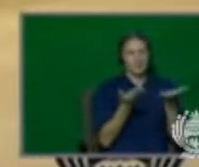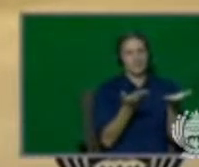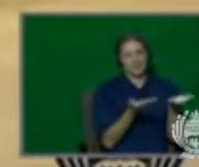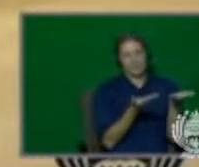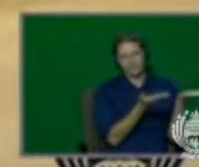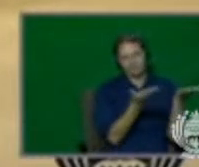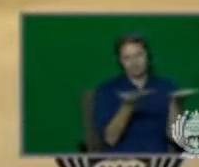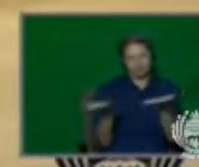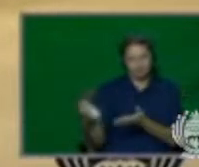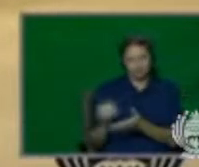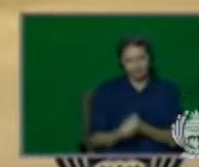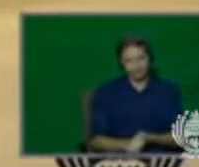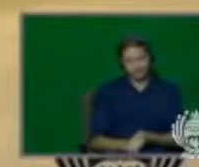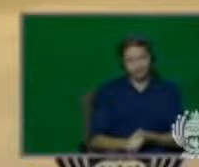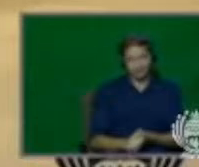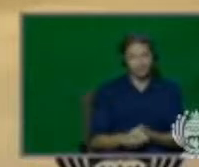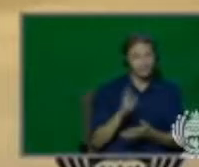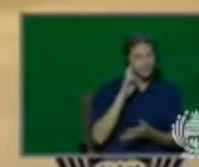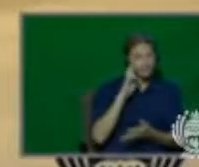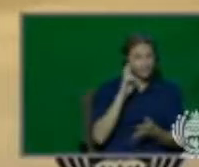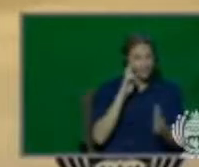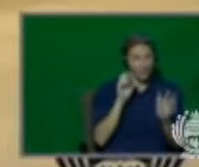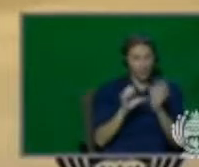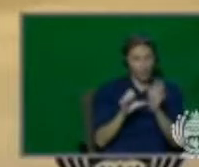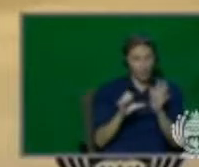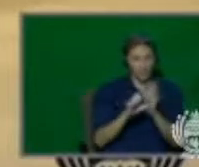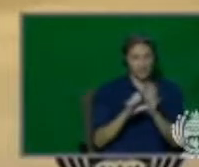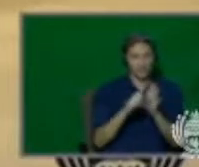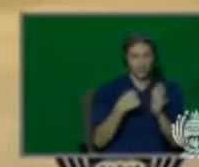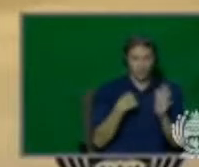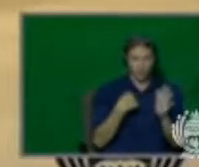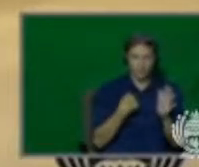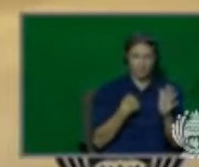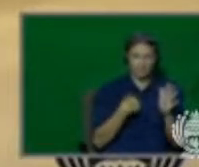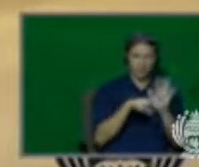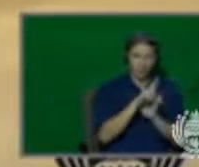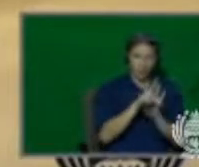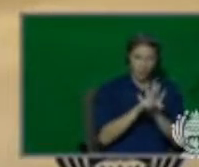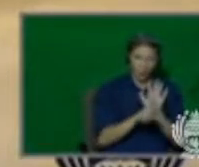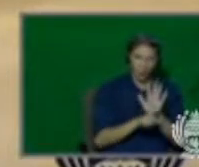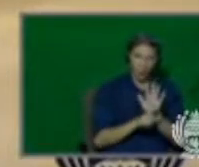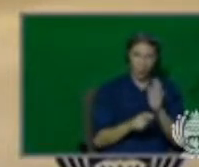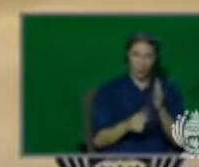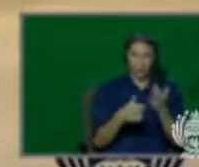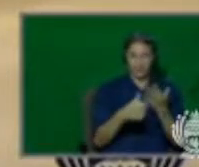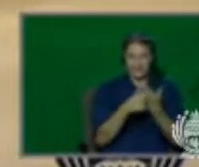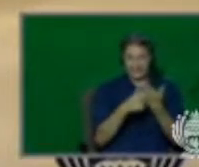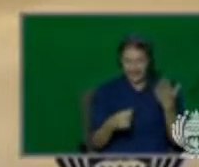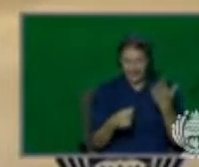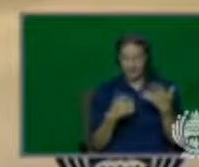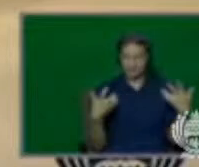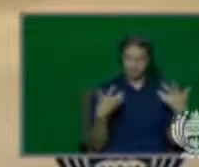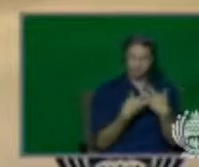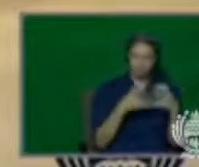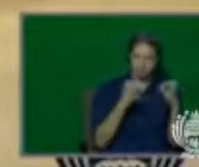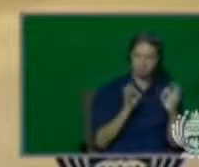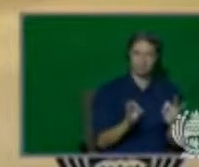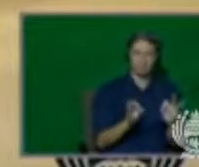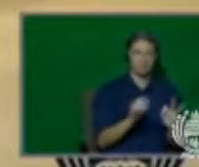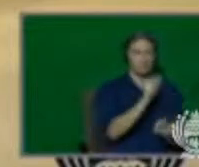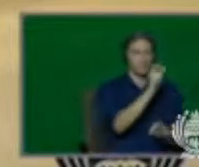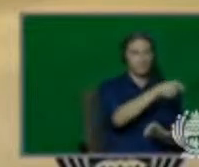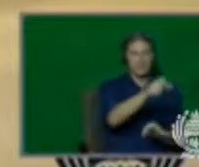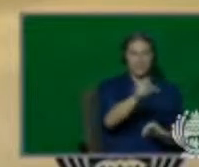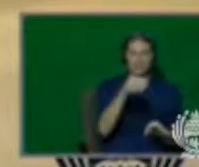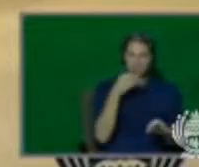the importance of tax compliance. I thank all compliant taxpayers who pay their fair share of taxes.